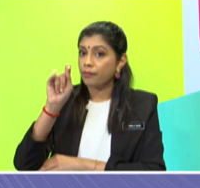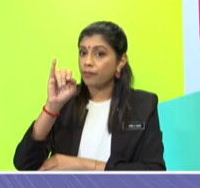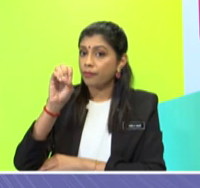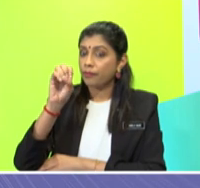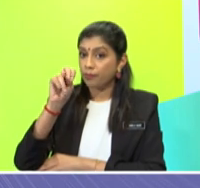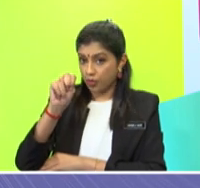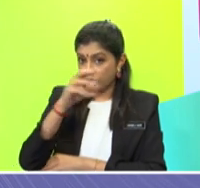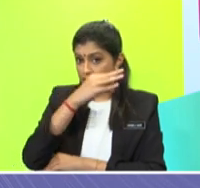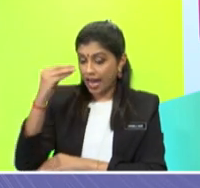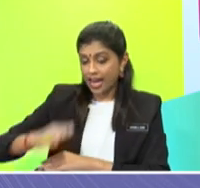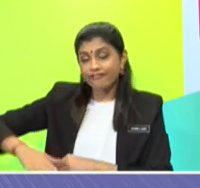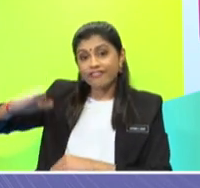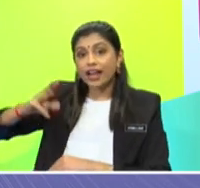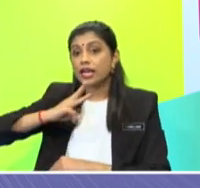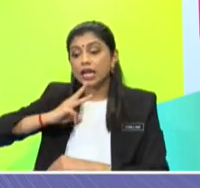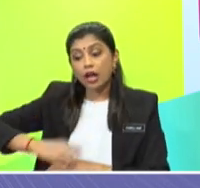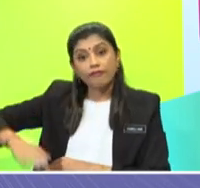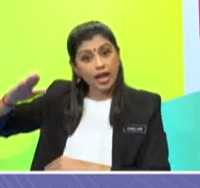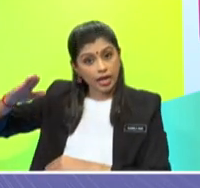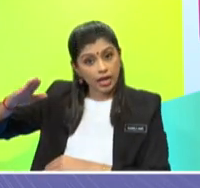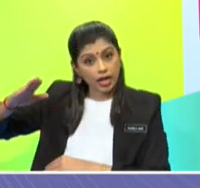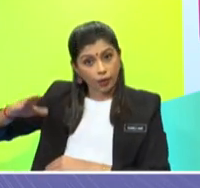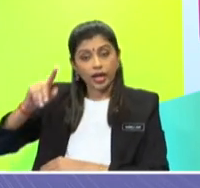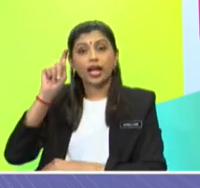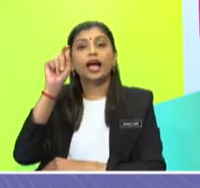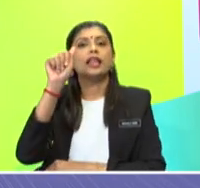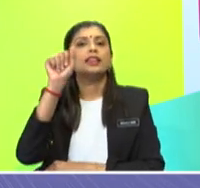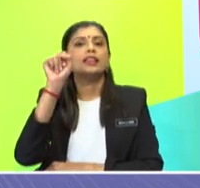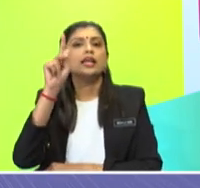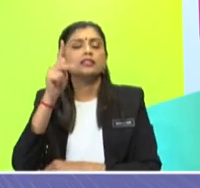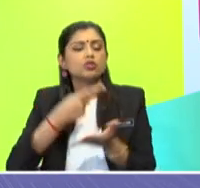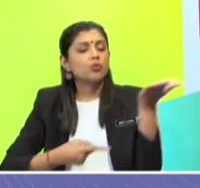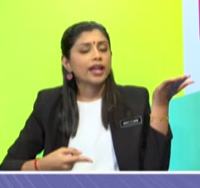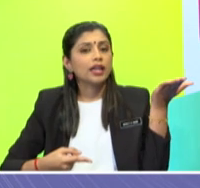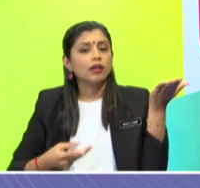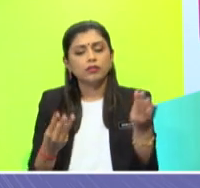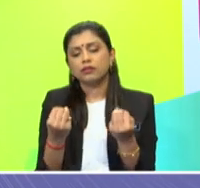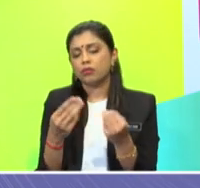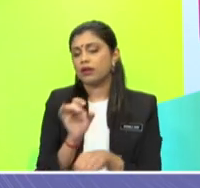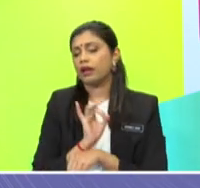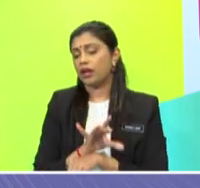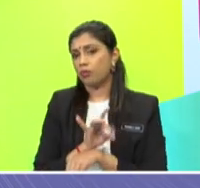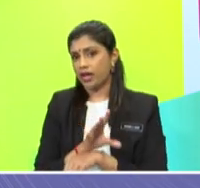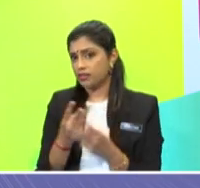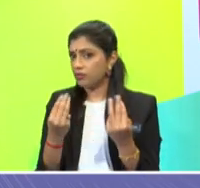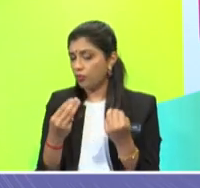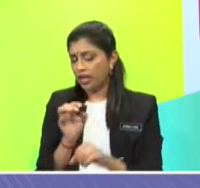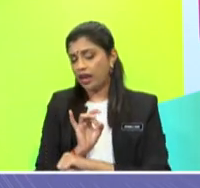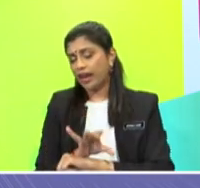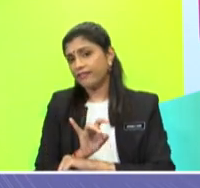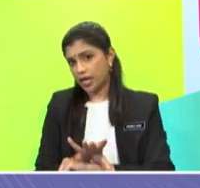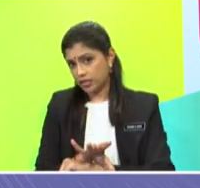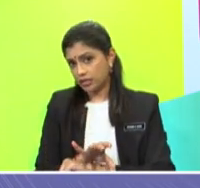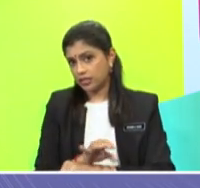is the task? The task will be need advice. So pupils, you need to be giving an advice to